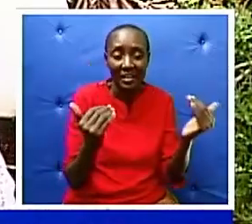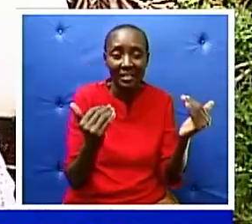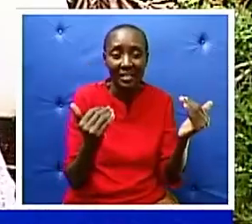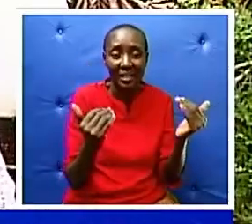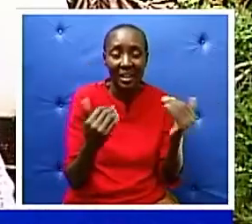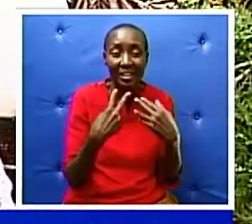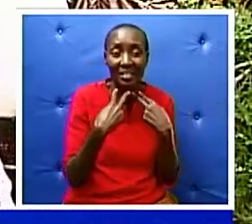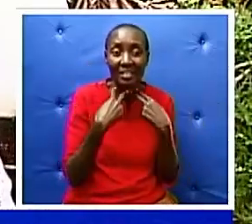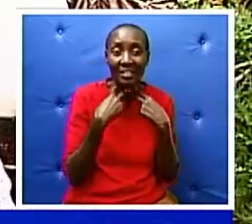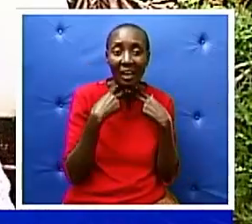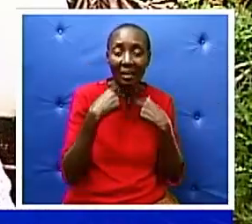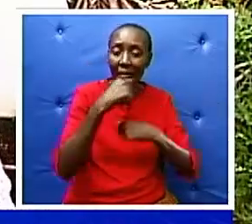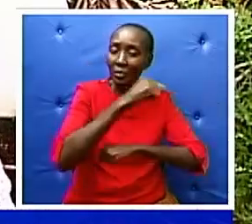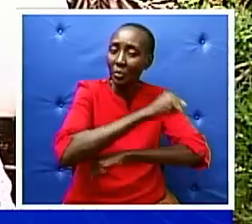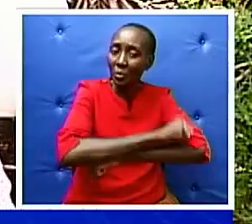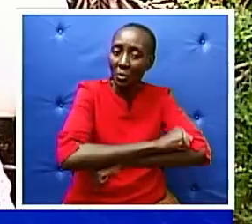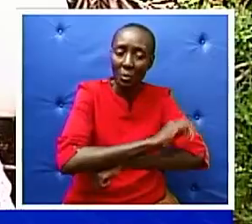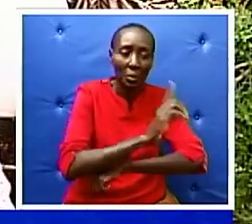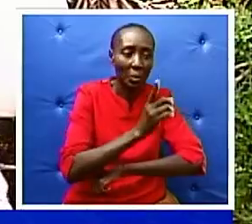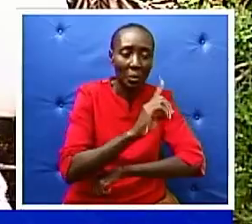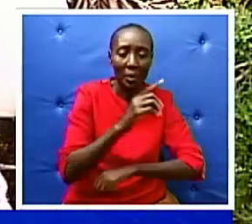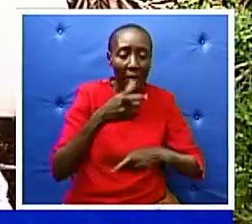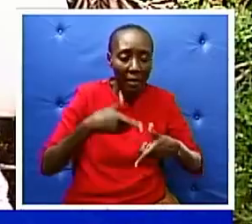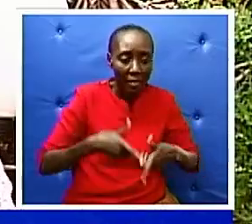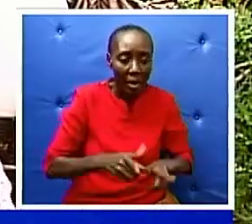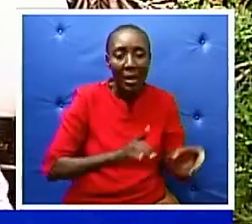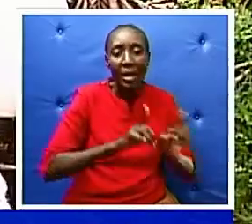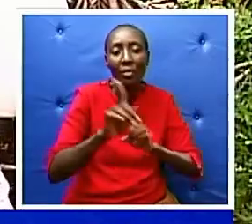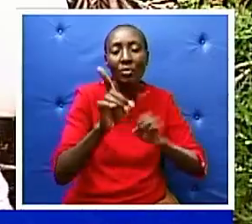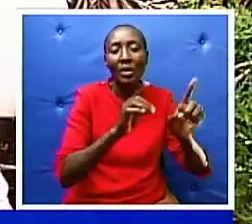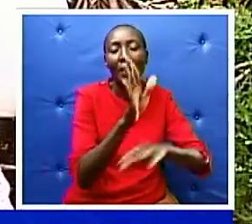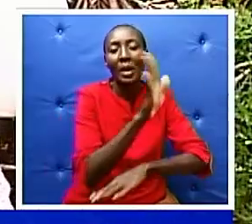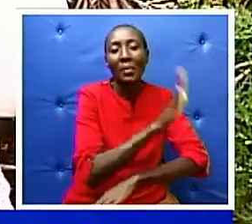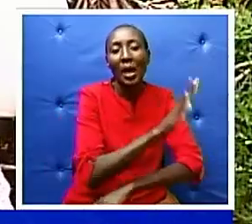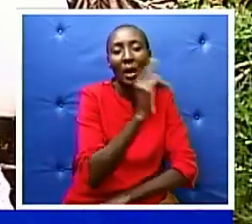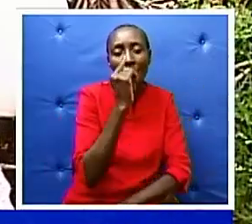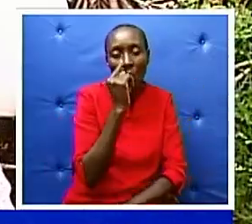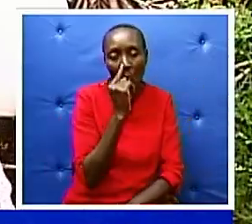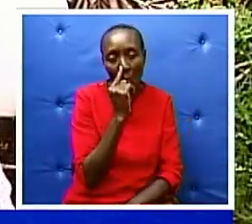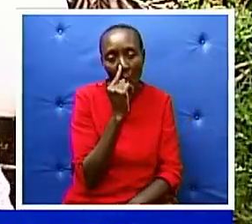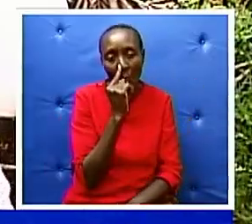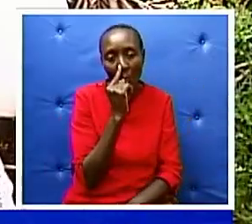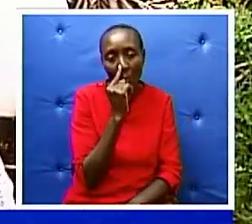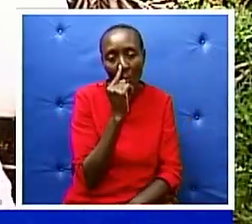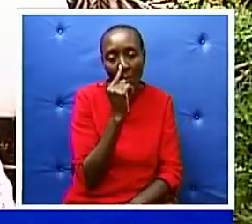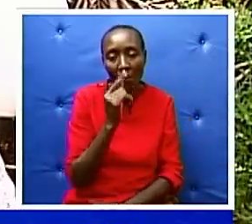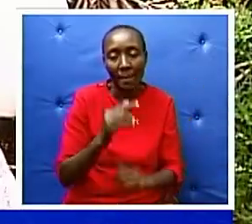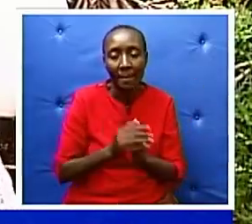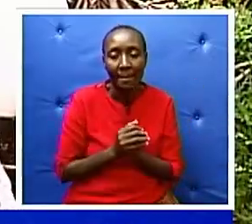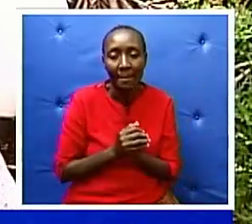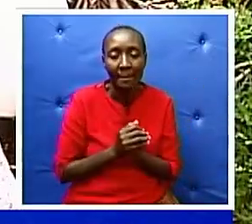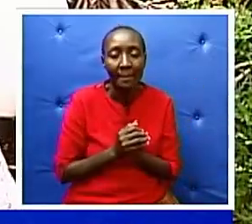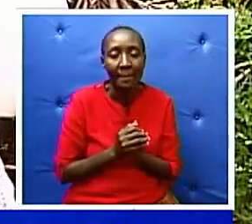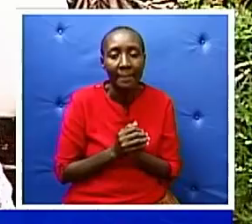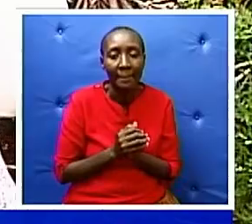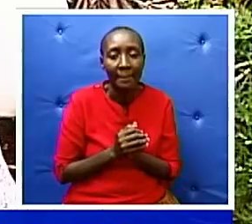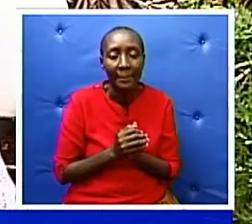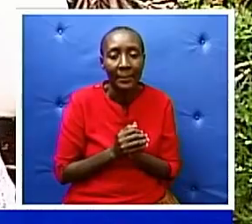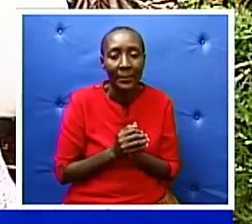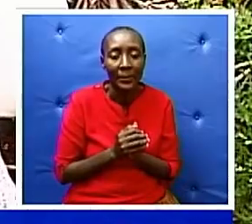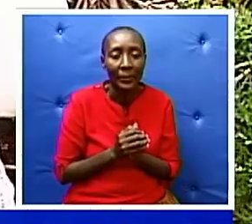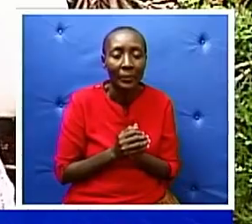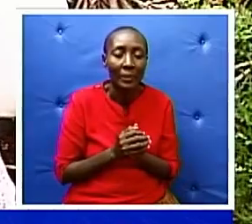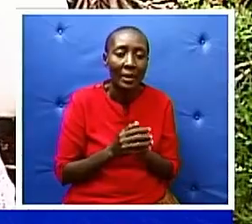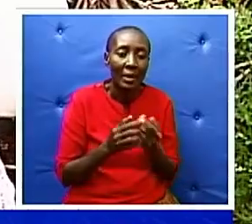where they are and they would be allowed to go to their different places even if they pass the zone area. And by and large, we've